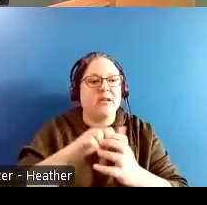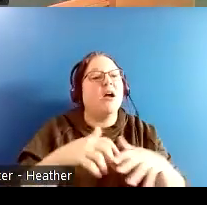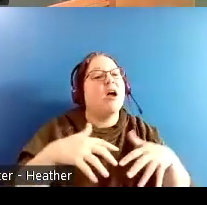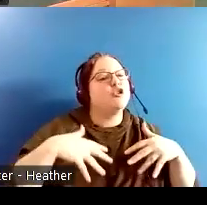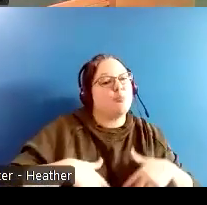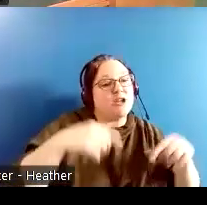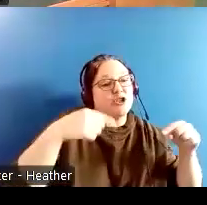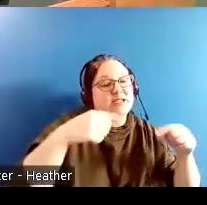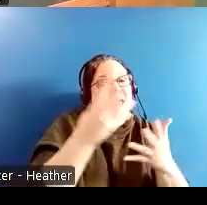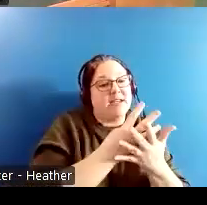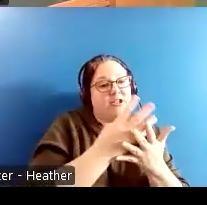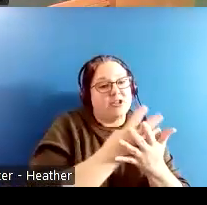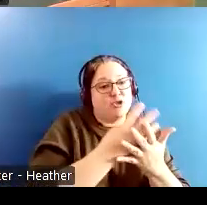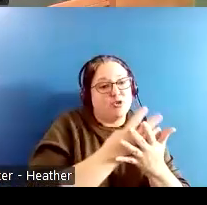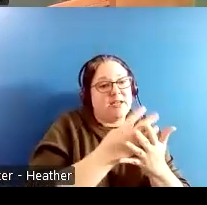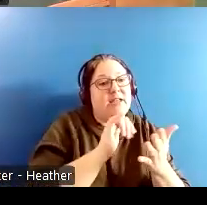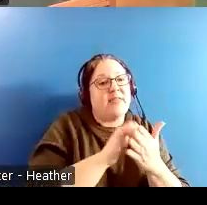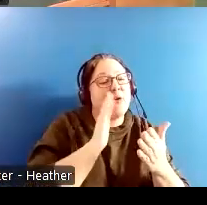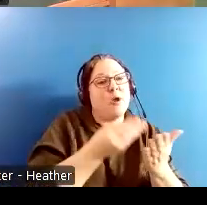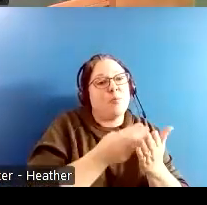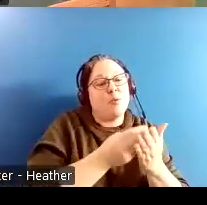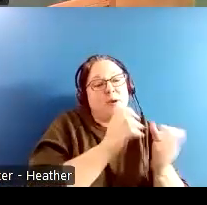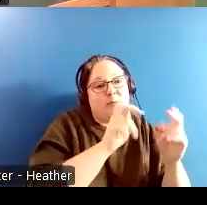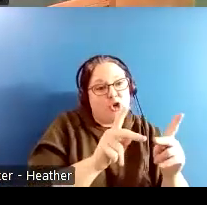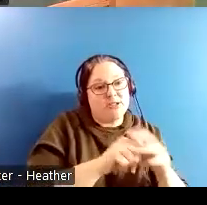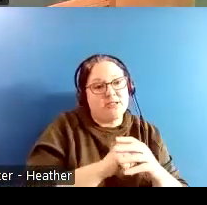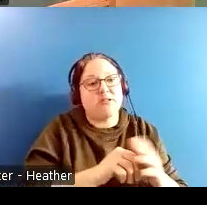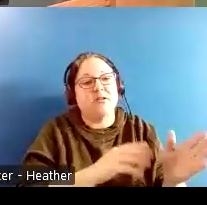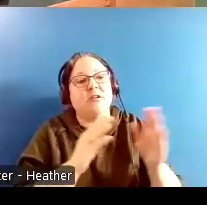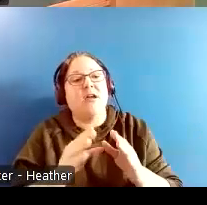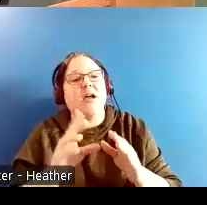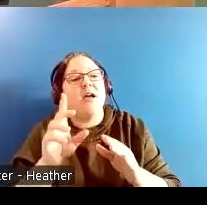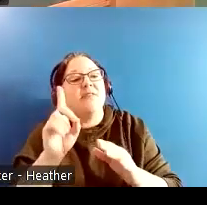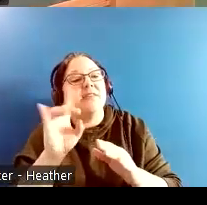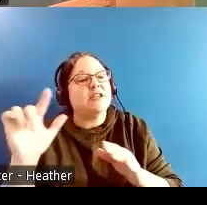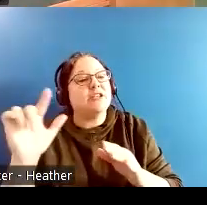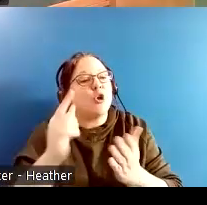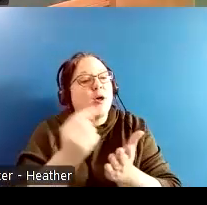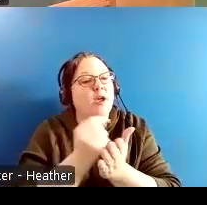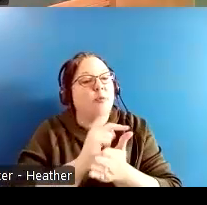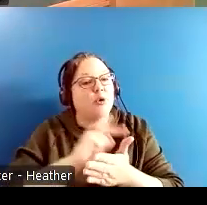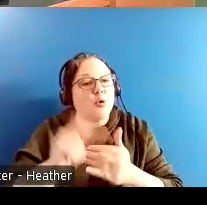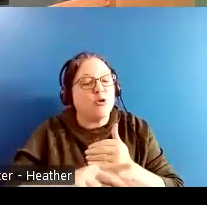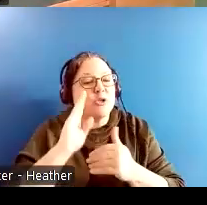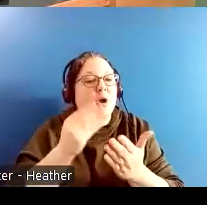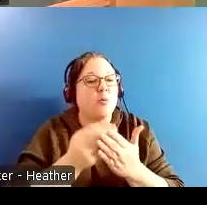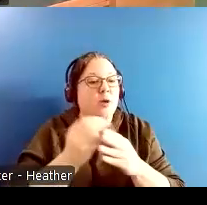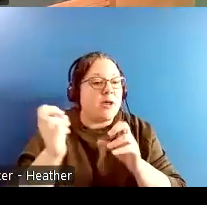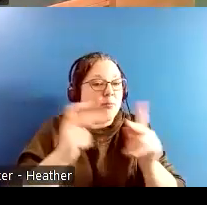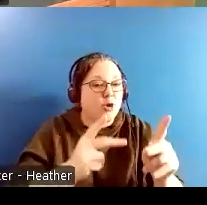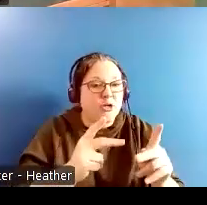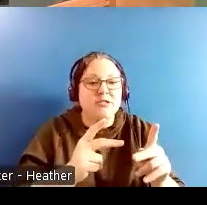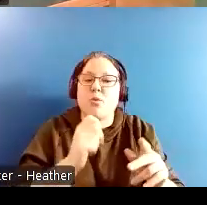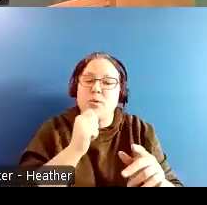clinic staff is reimbursed. The digital therapeutic programs are reimbursed by all payers and lines of business, and we're not quite there